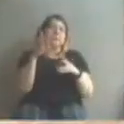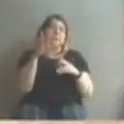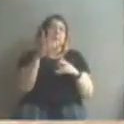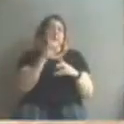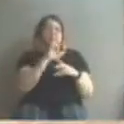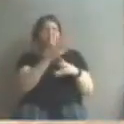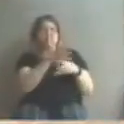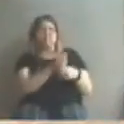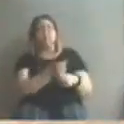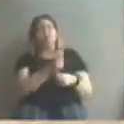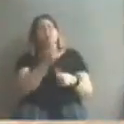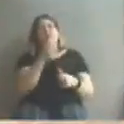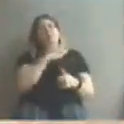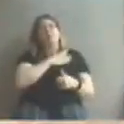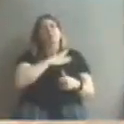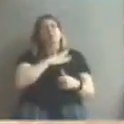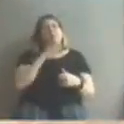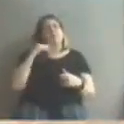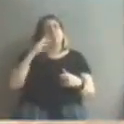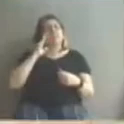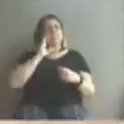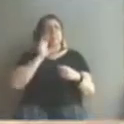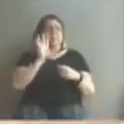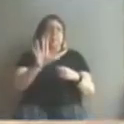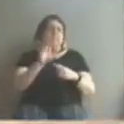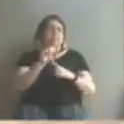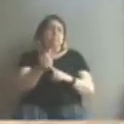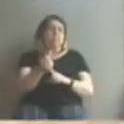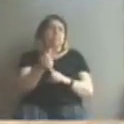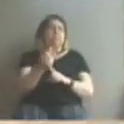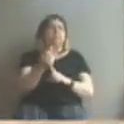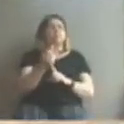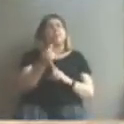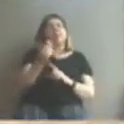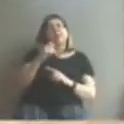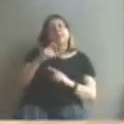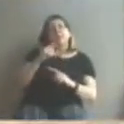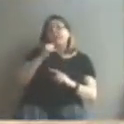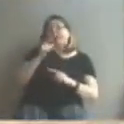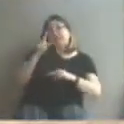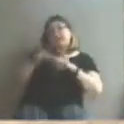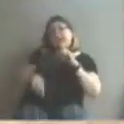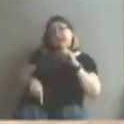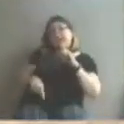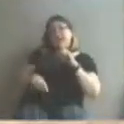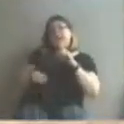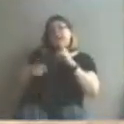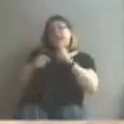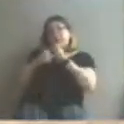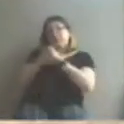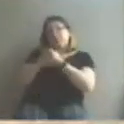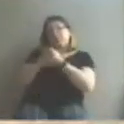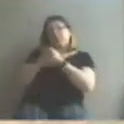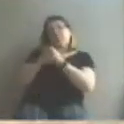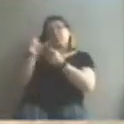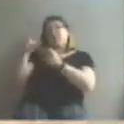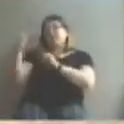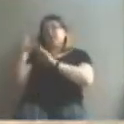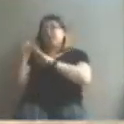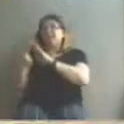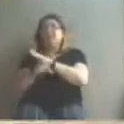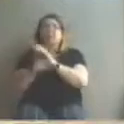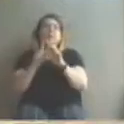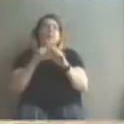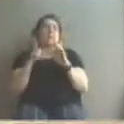gonna appreciate experience in their context. And so not that they can't support off grade level, but we know how sometimes folks